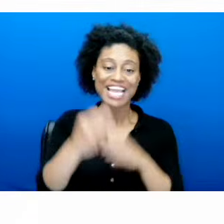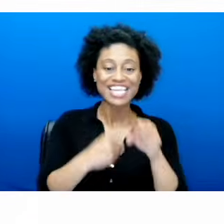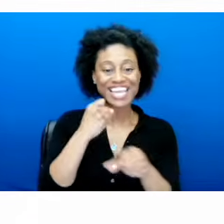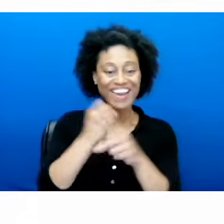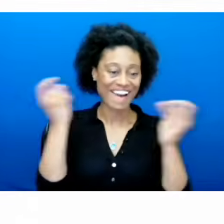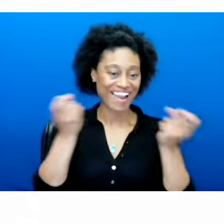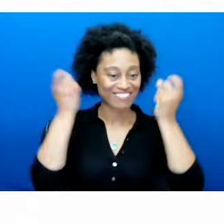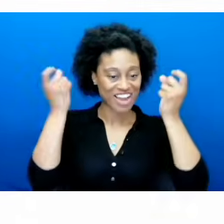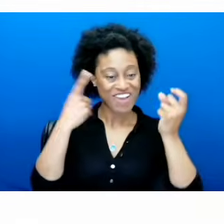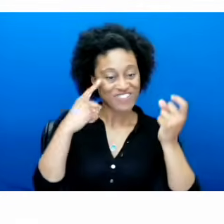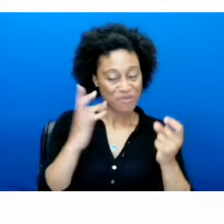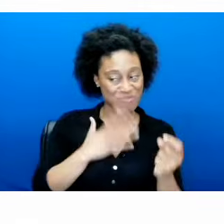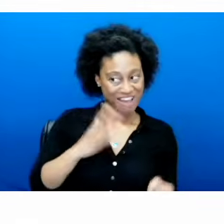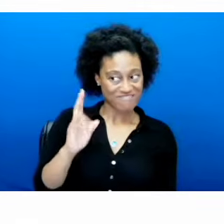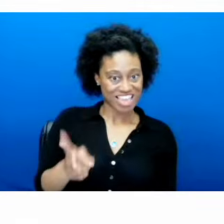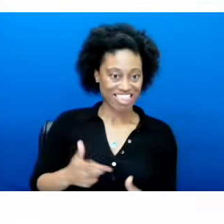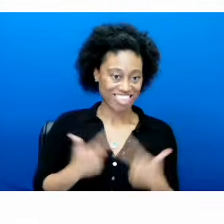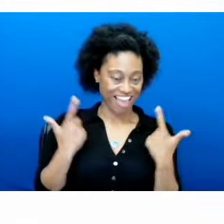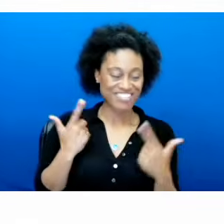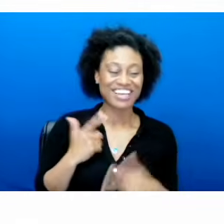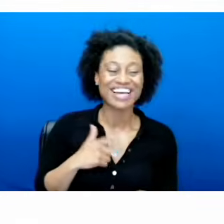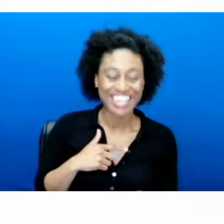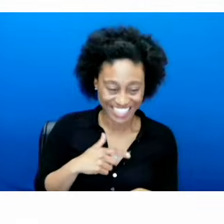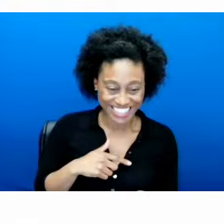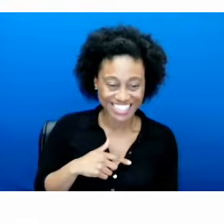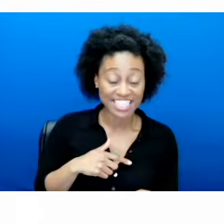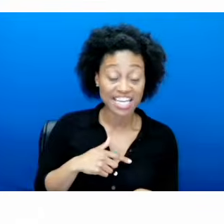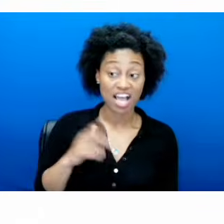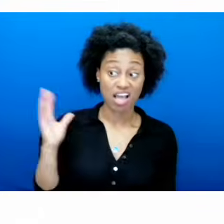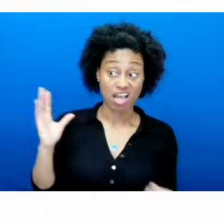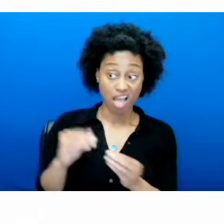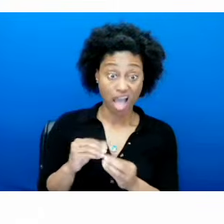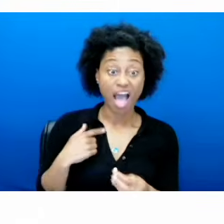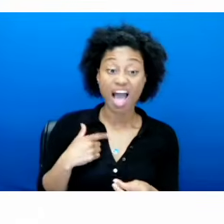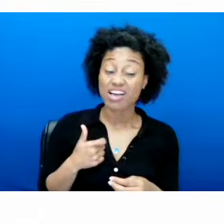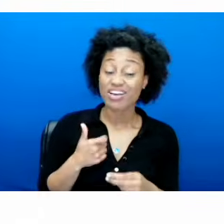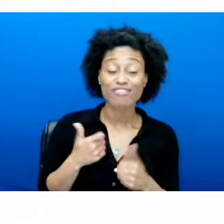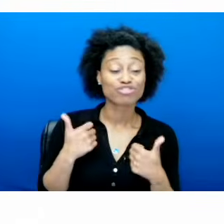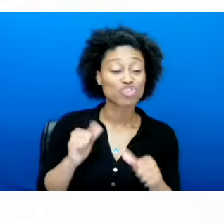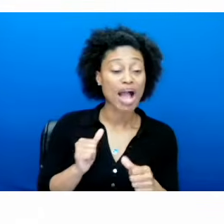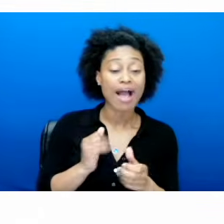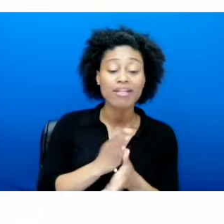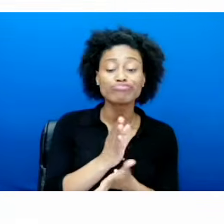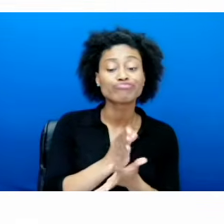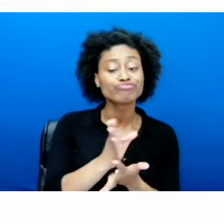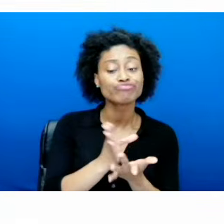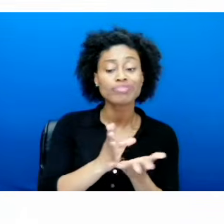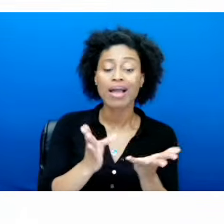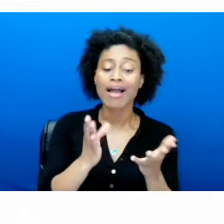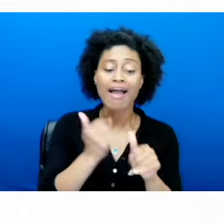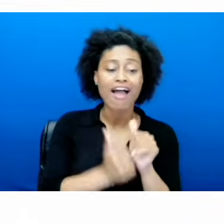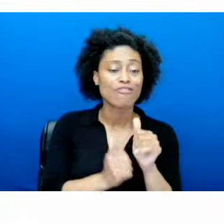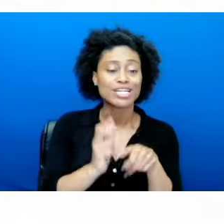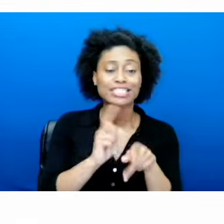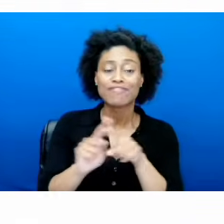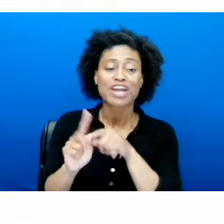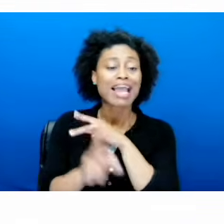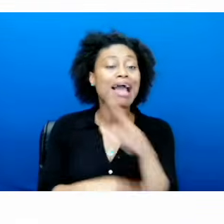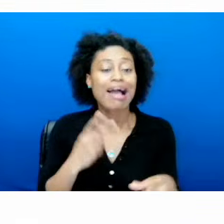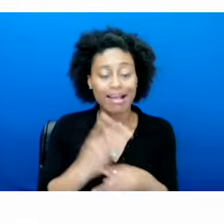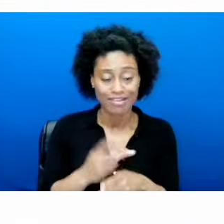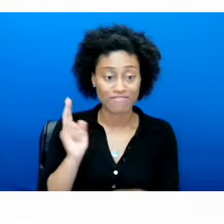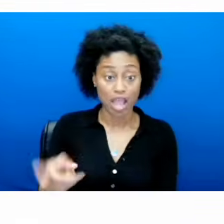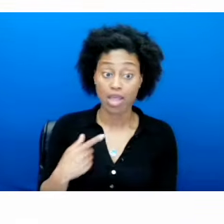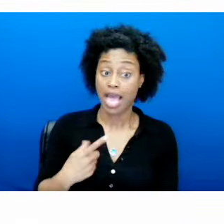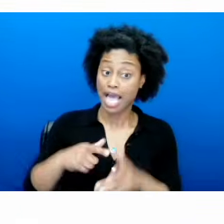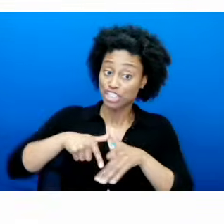And in that time, I've kind of been every kind of vegan. So I started off as a very strict whole foods,